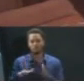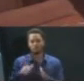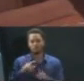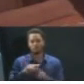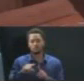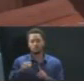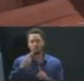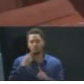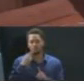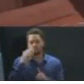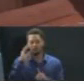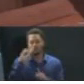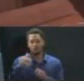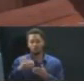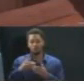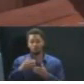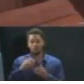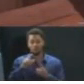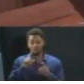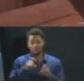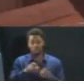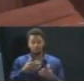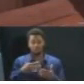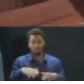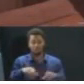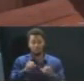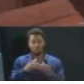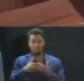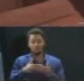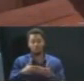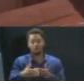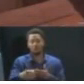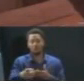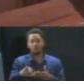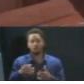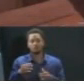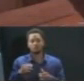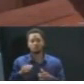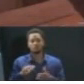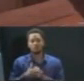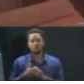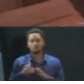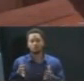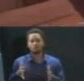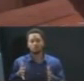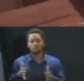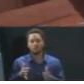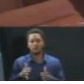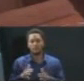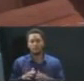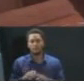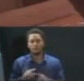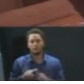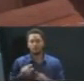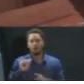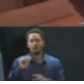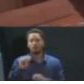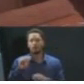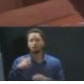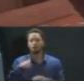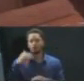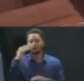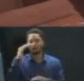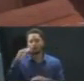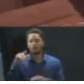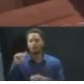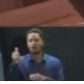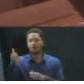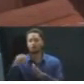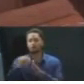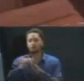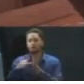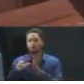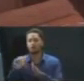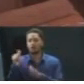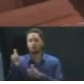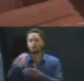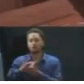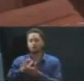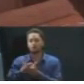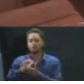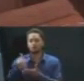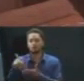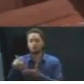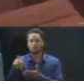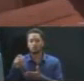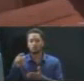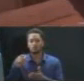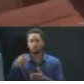anxiety. My children were lucky to have had at least some typing instruction, while many kids at other schools had little to no instruction. What does that say